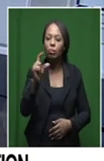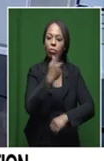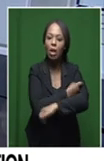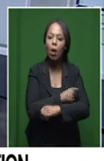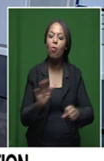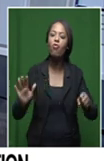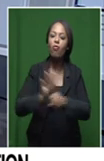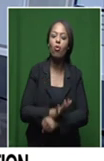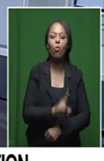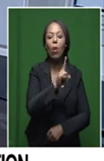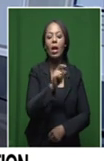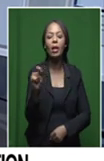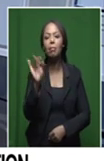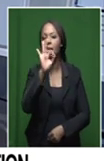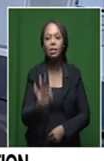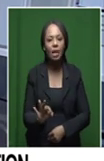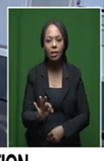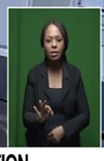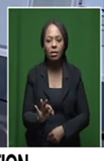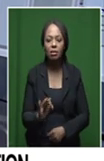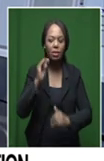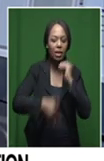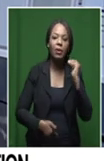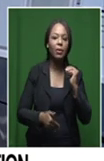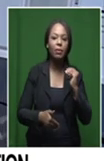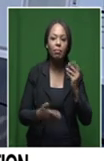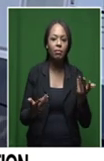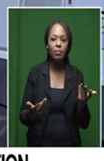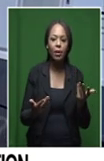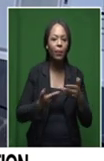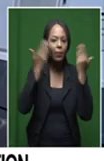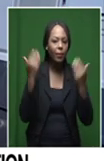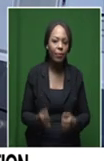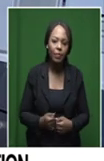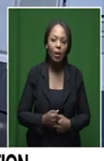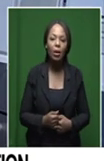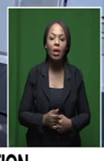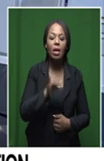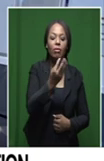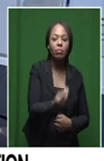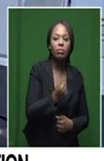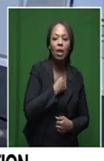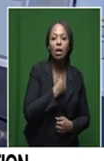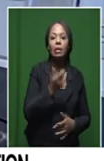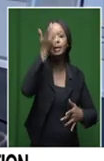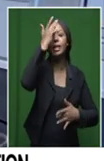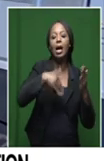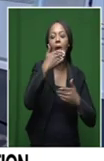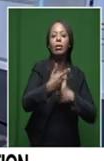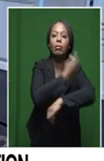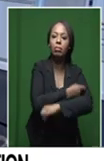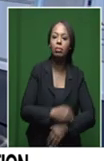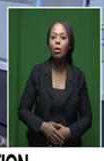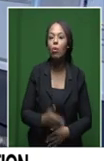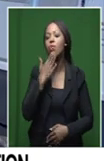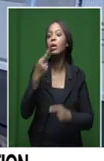foolproof. You won't get sick. There's a possibility that you won't get sick. Now, who's going to take the responsibility? All right. Thank you, David. Quick question to you. Have you gotten